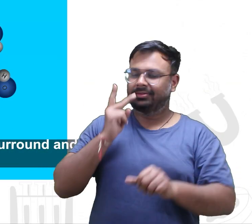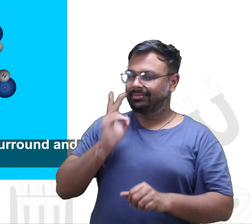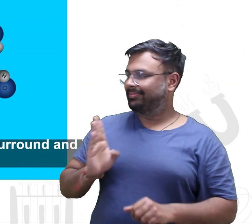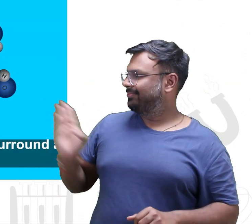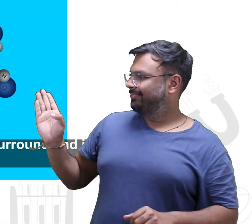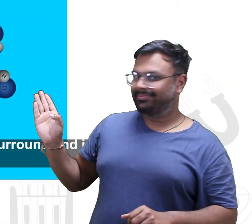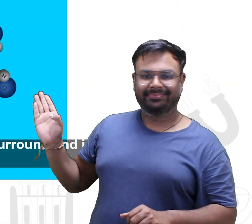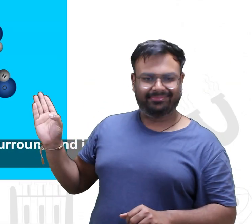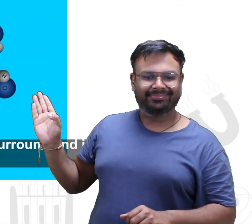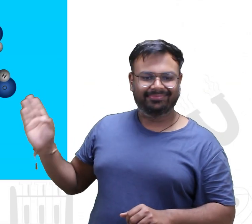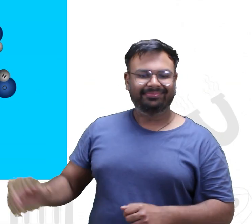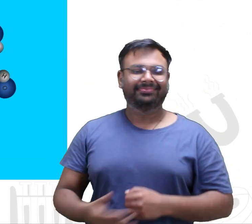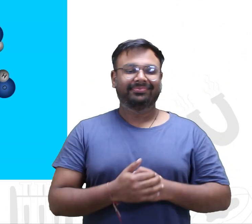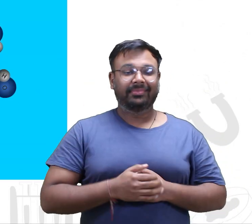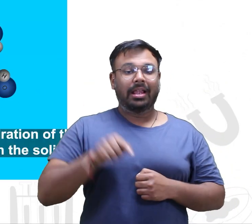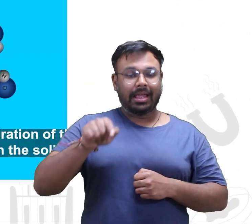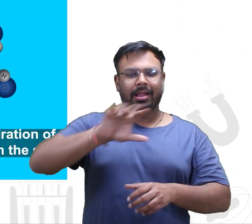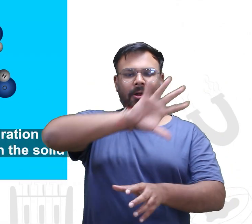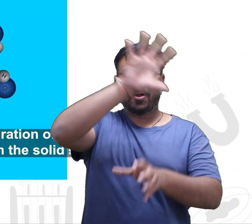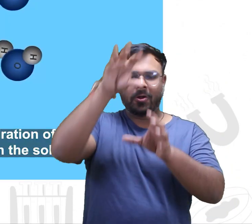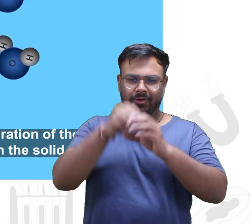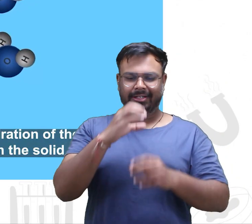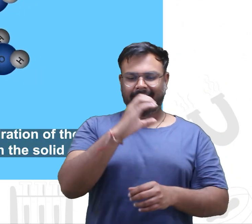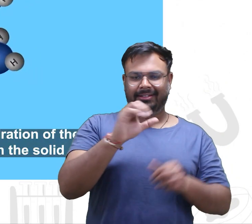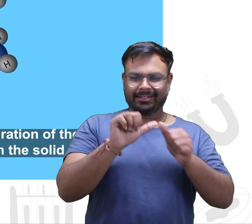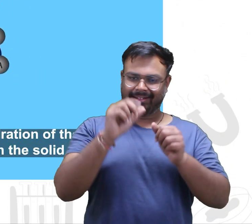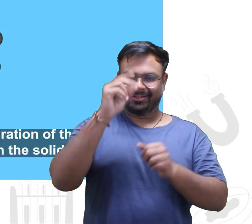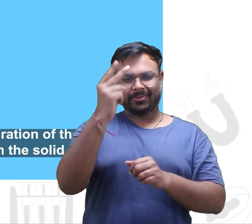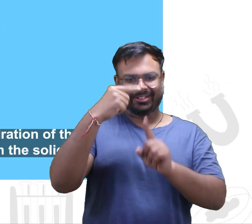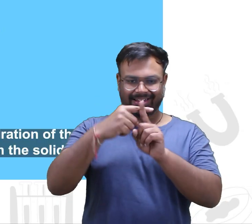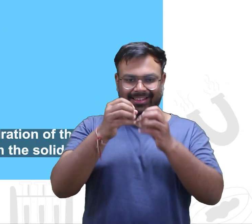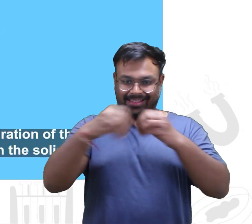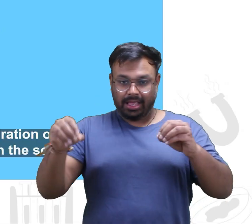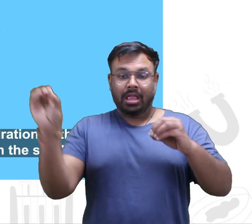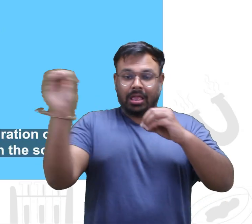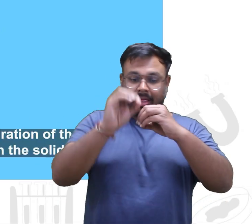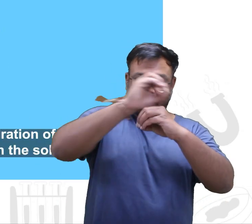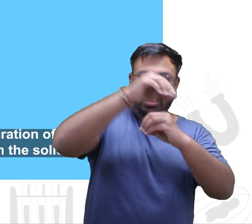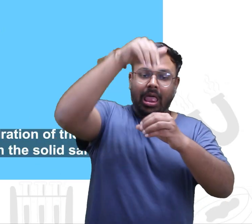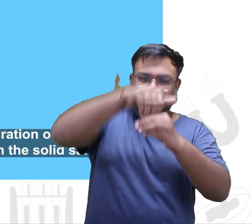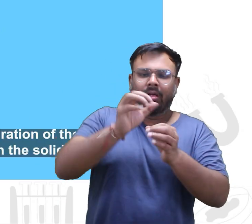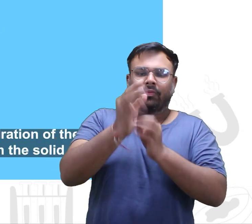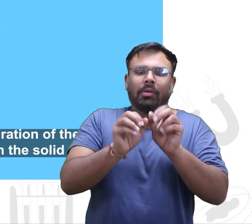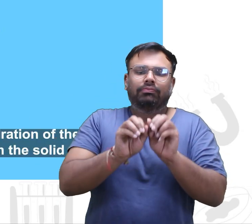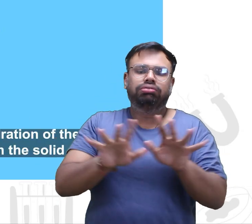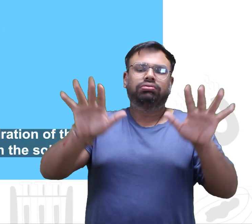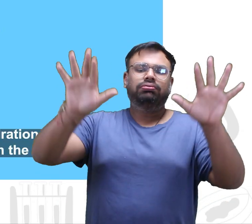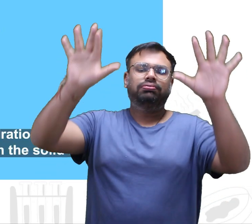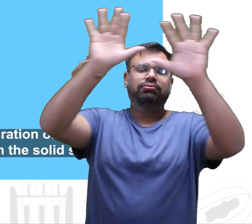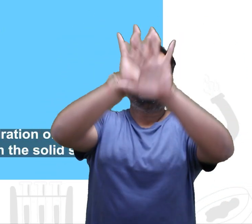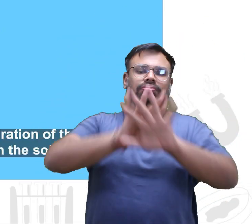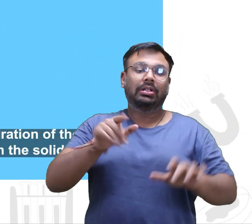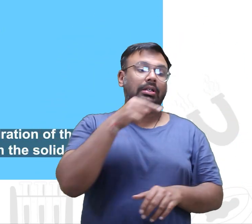ions, called the hydration energy. Energy balance. The total energy released by hydration of the ions